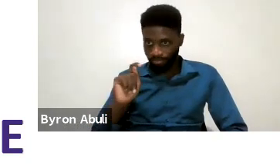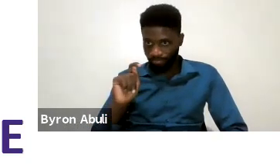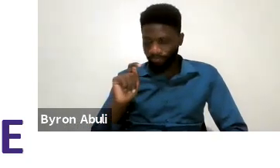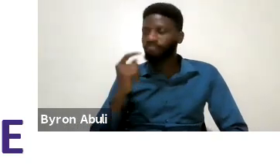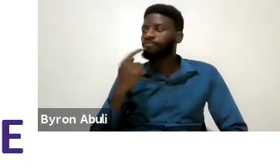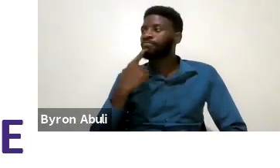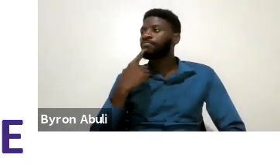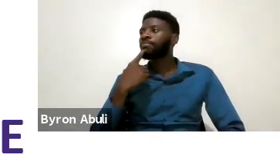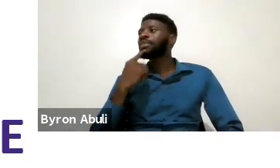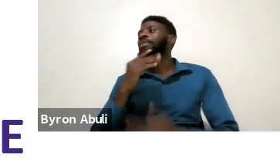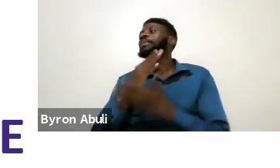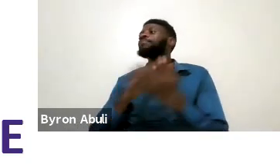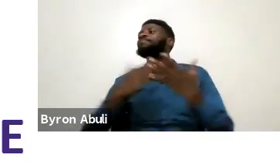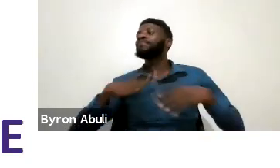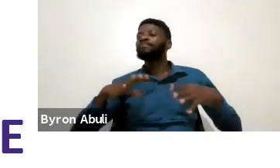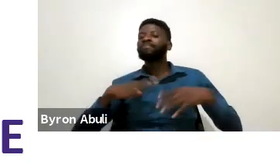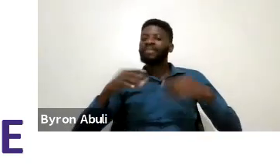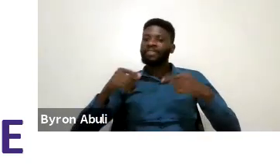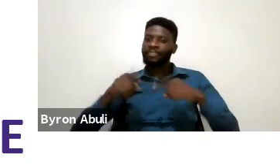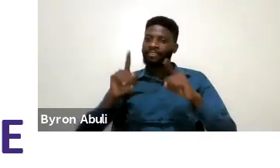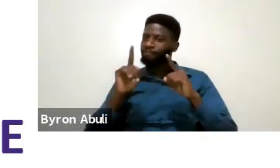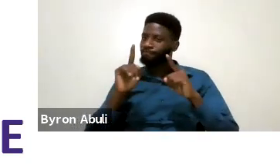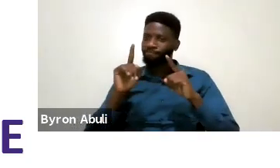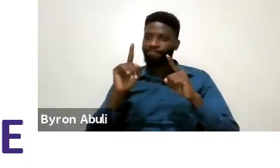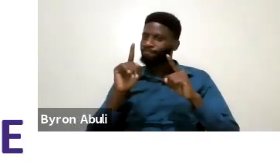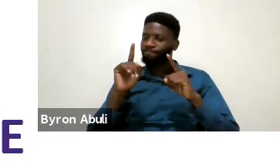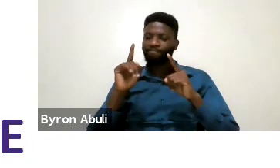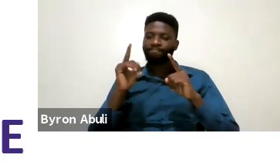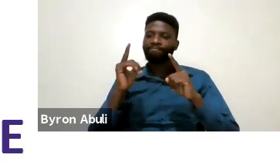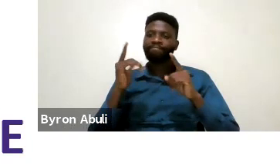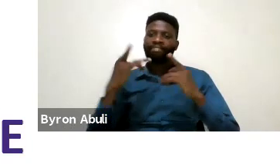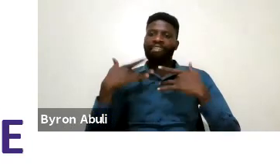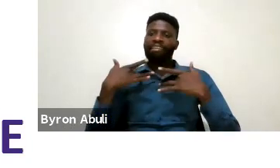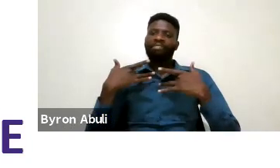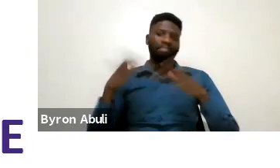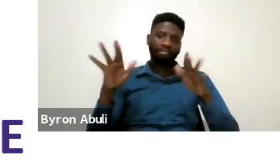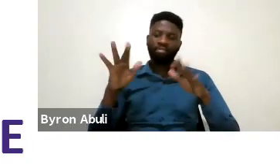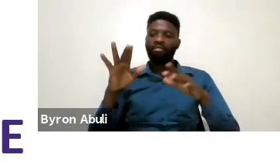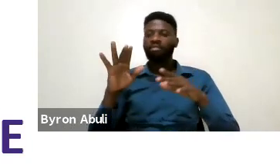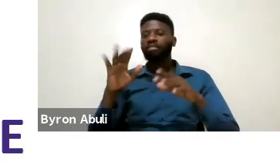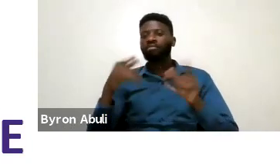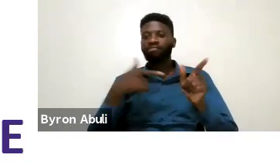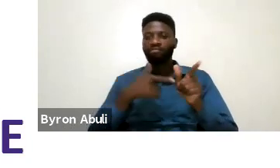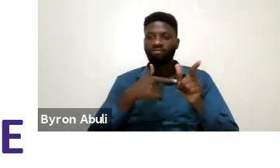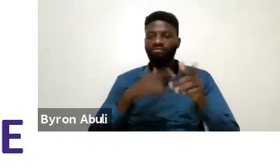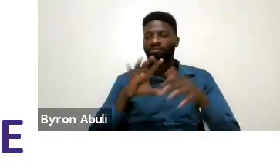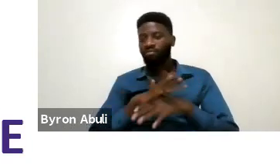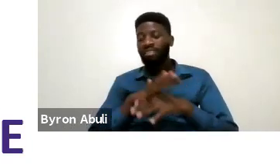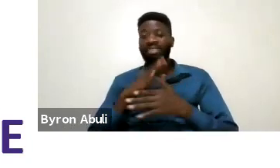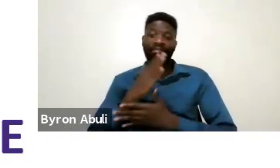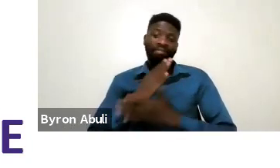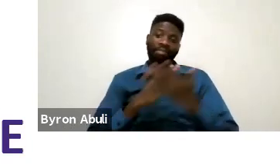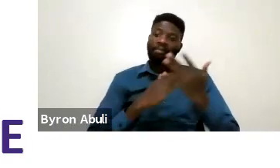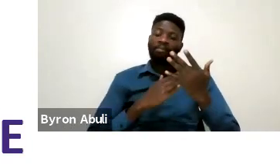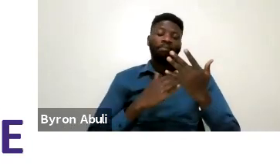there are some people who completely frown about LGBT, and there are people who are open about it. And it could be construed that for you